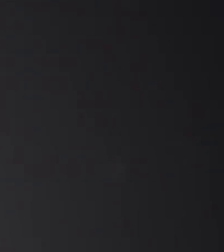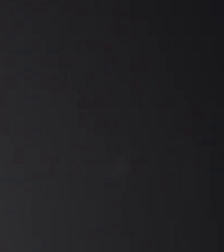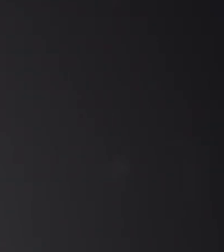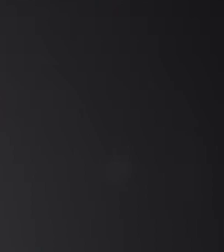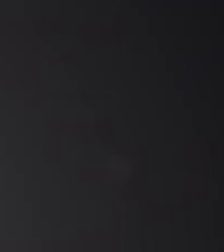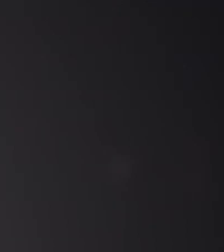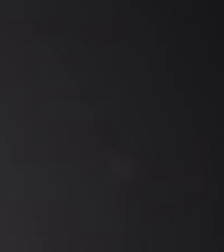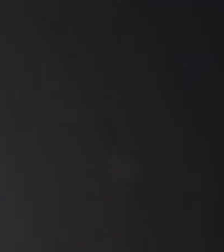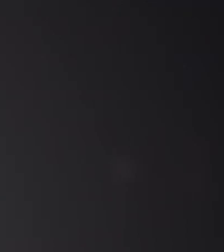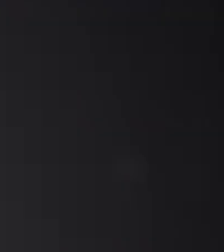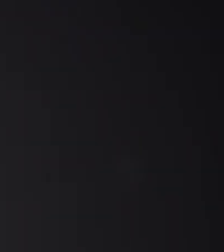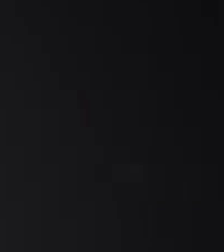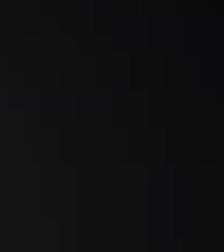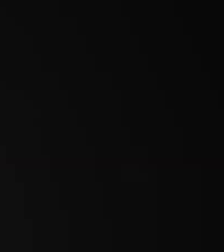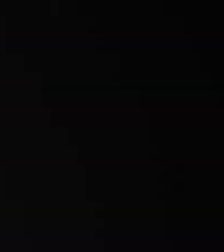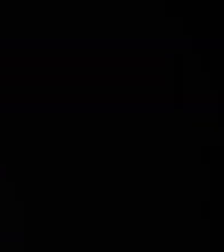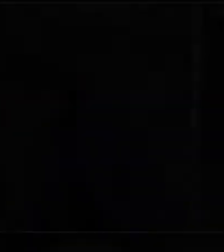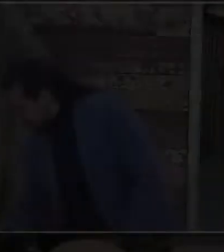cupertino.org/coronavirus.